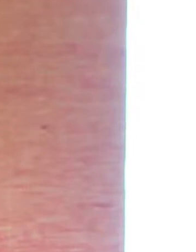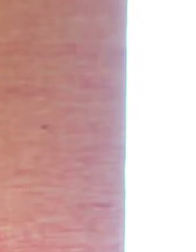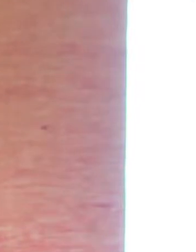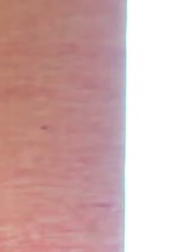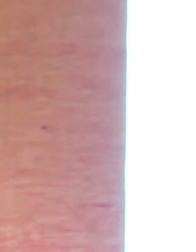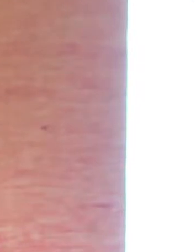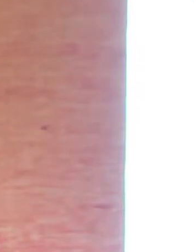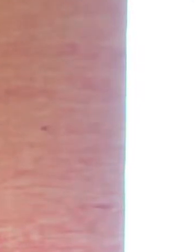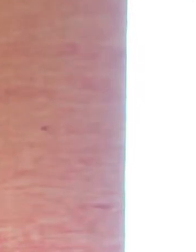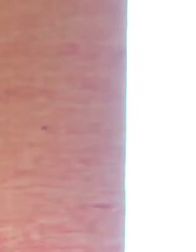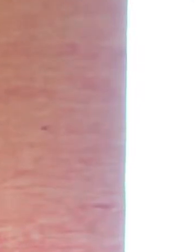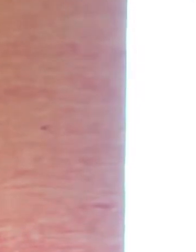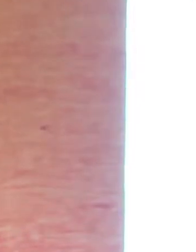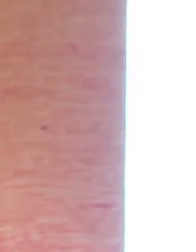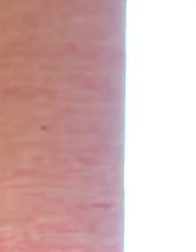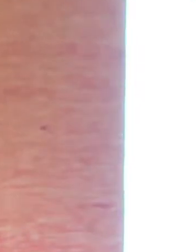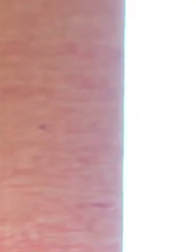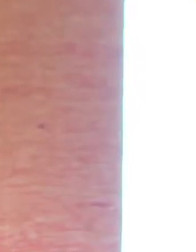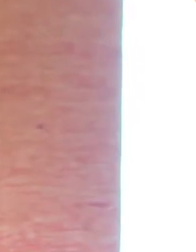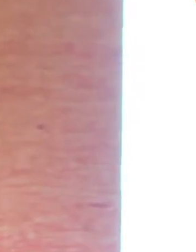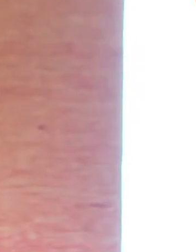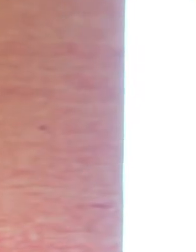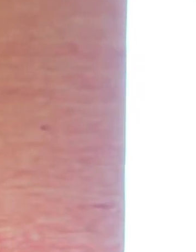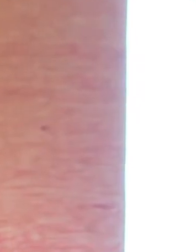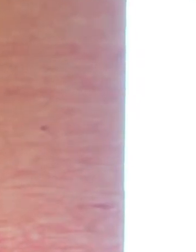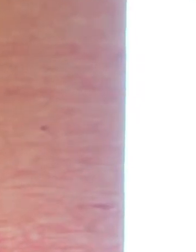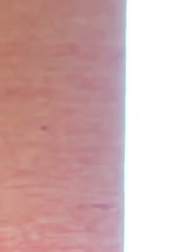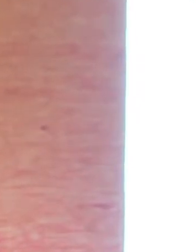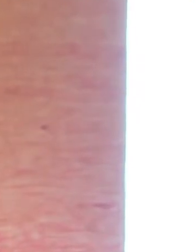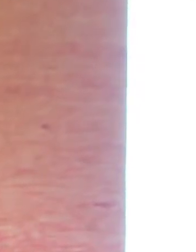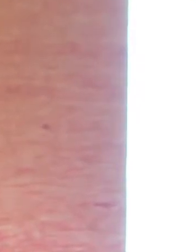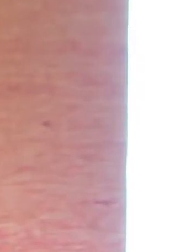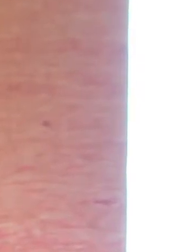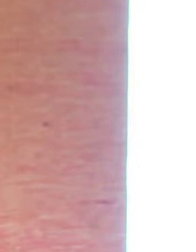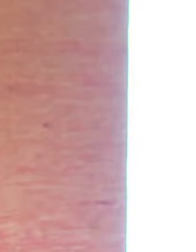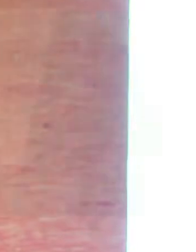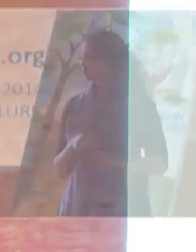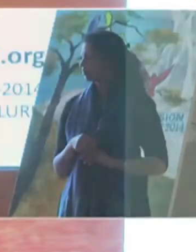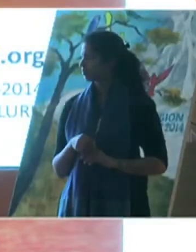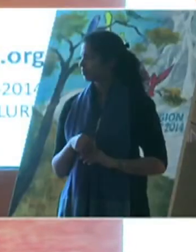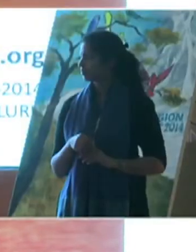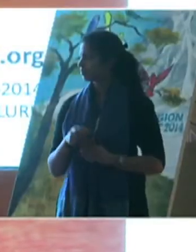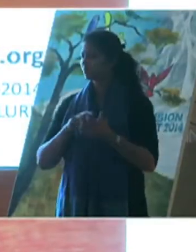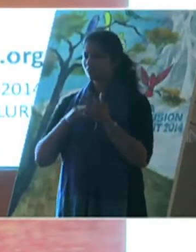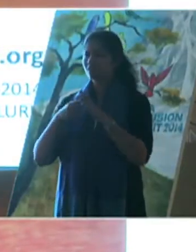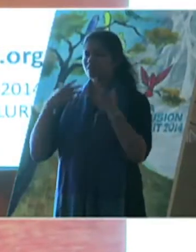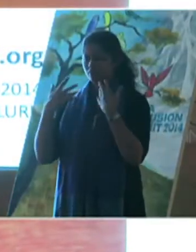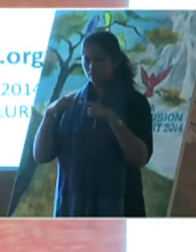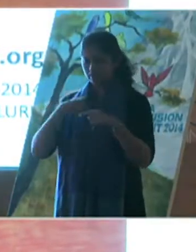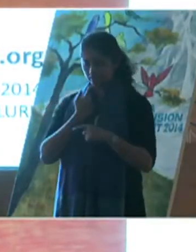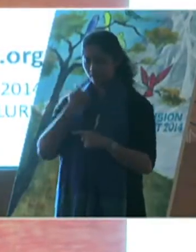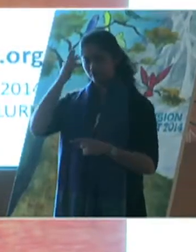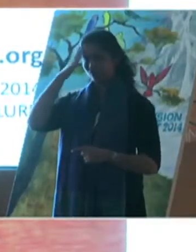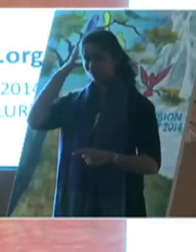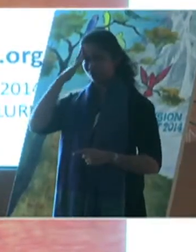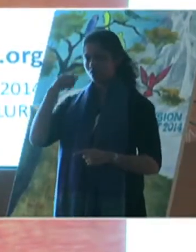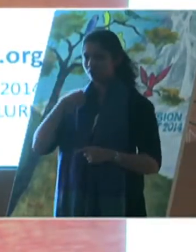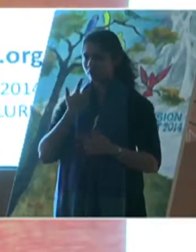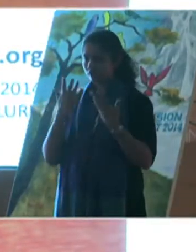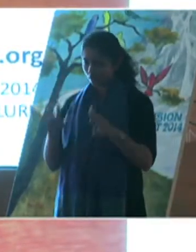is a person with dislocated hips. And when Abrila tells her story, she says exactly the same what Pinoy